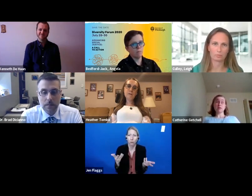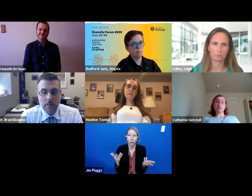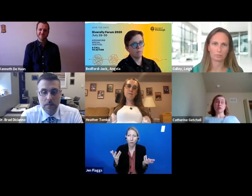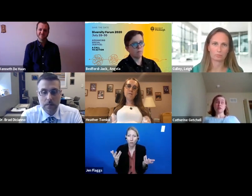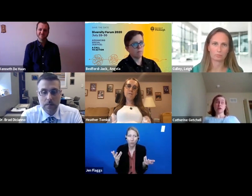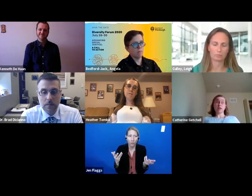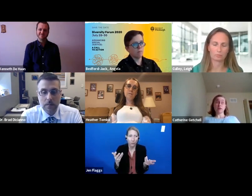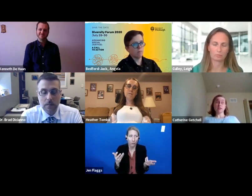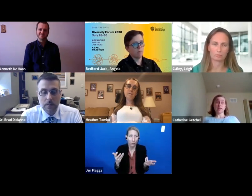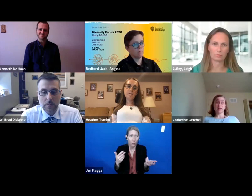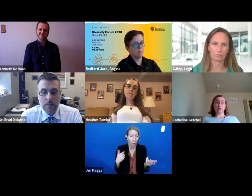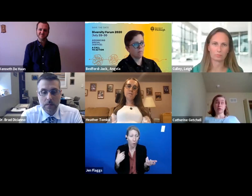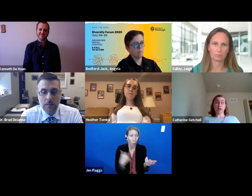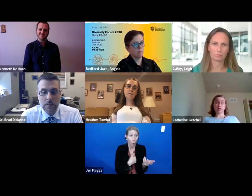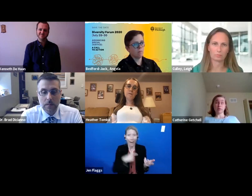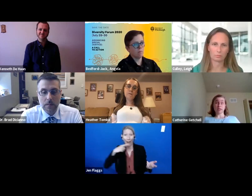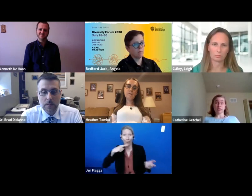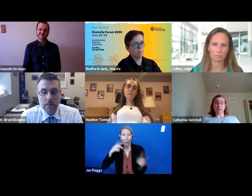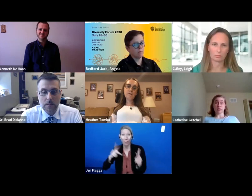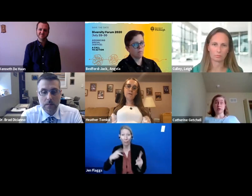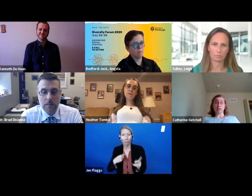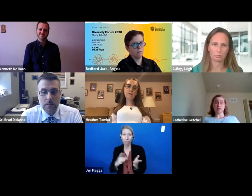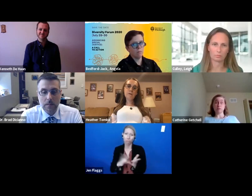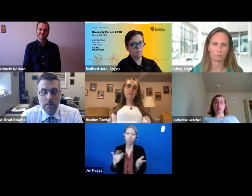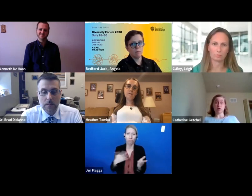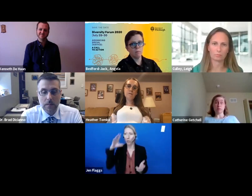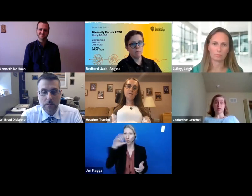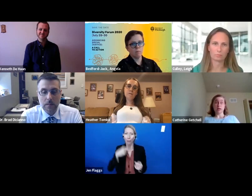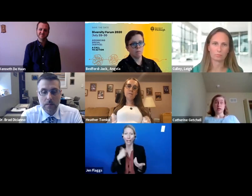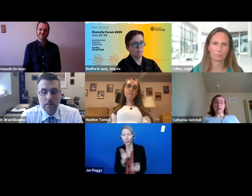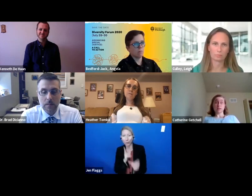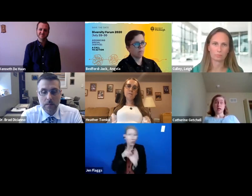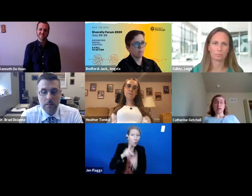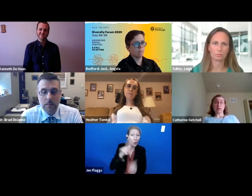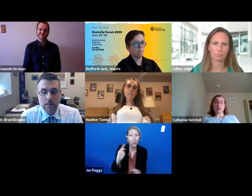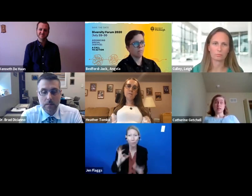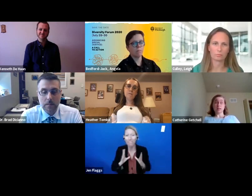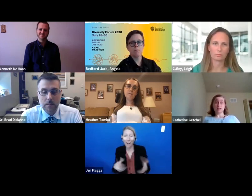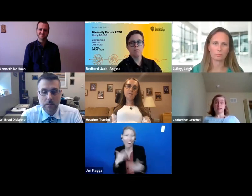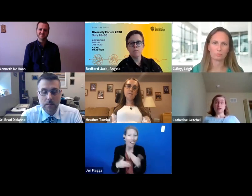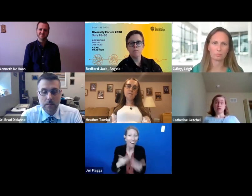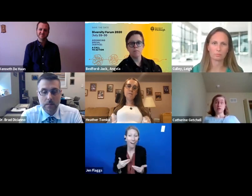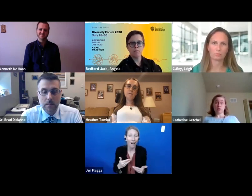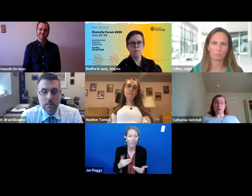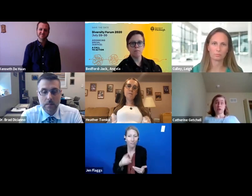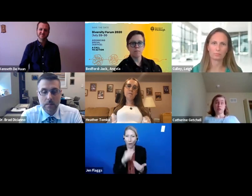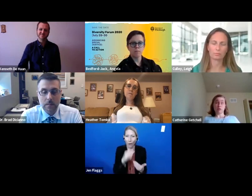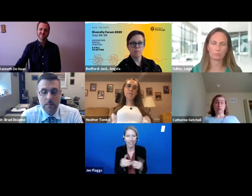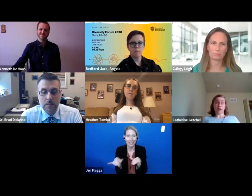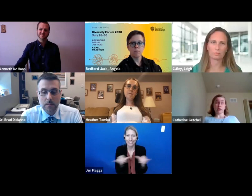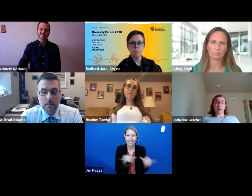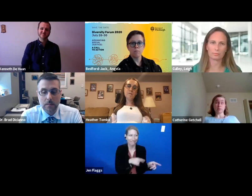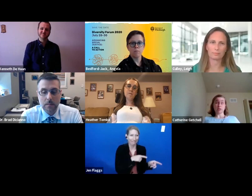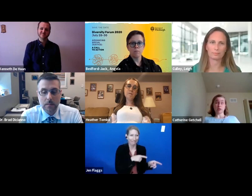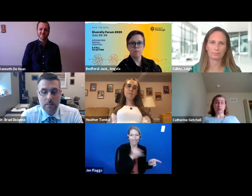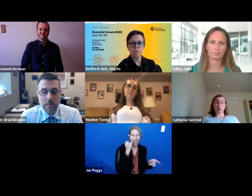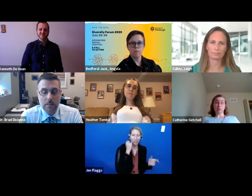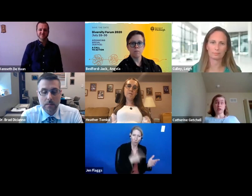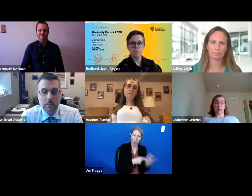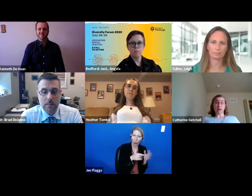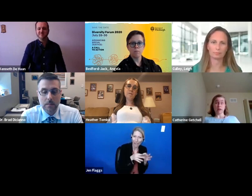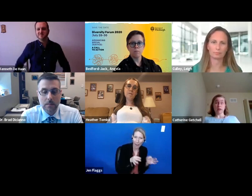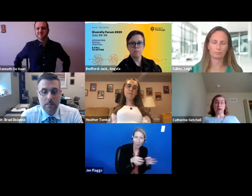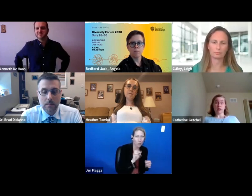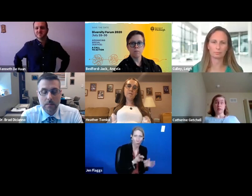we being folks who are hearing, taking for granted that we can just jump on a Zoom call, but that's not as easy to do if you're requiring captioning